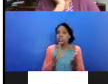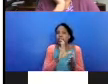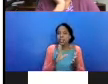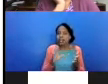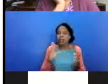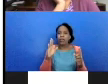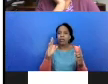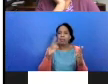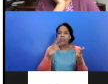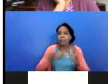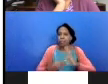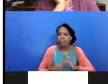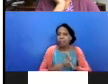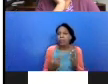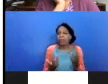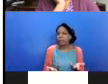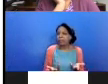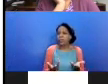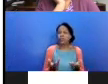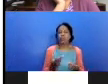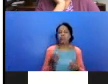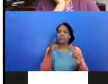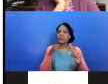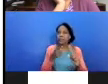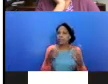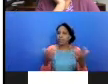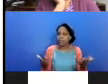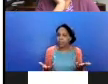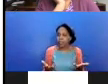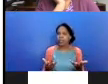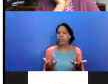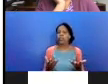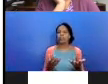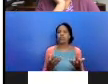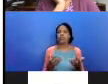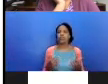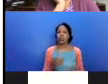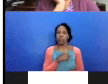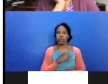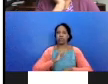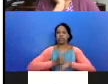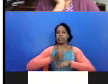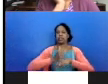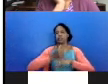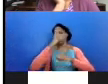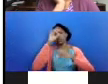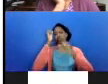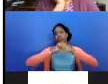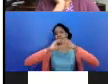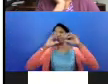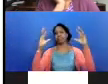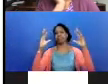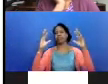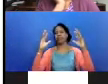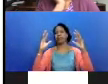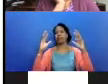and look at their relationships and what they want, you know, often that they say that, you know, they don't want their kids to be scared